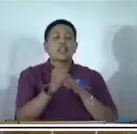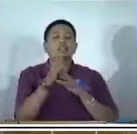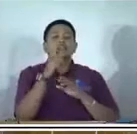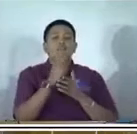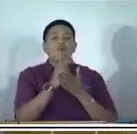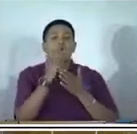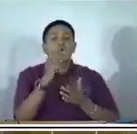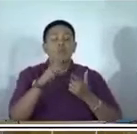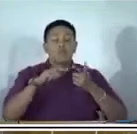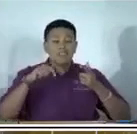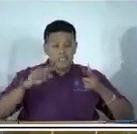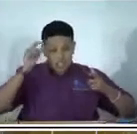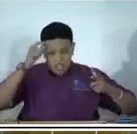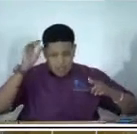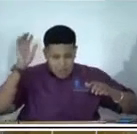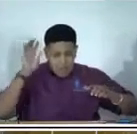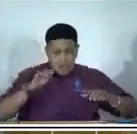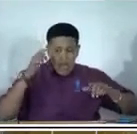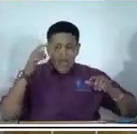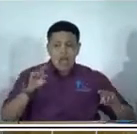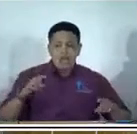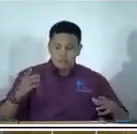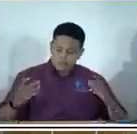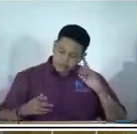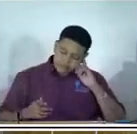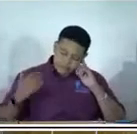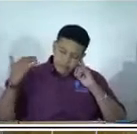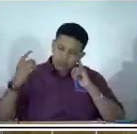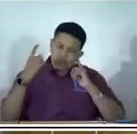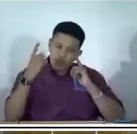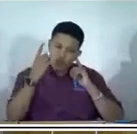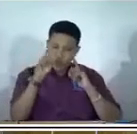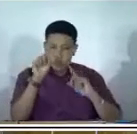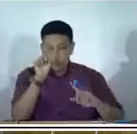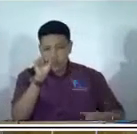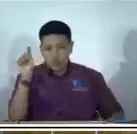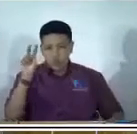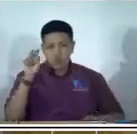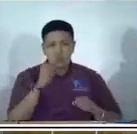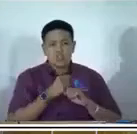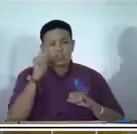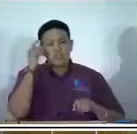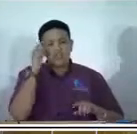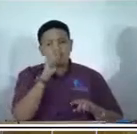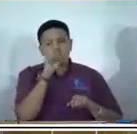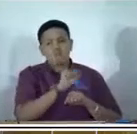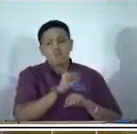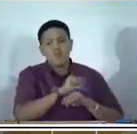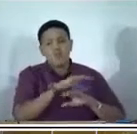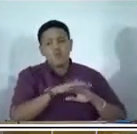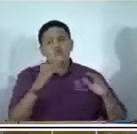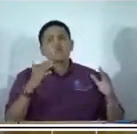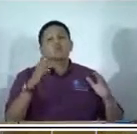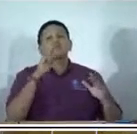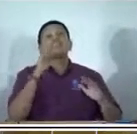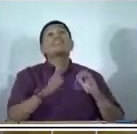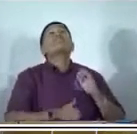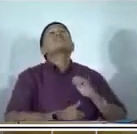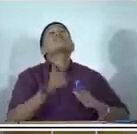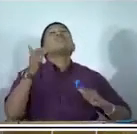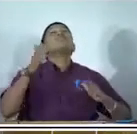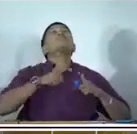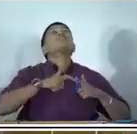and this government, over the last 2 years, the government has been working on what is going to be the most